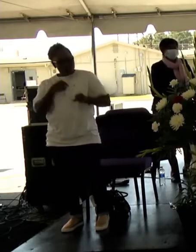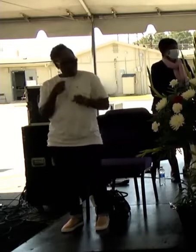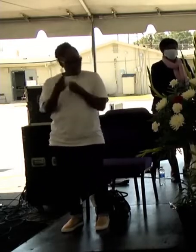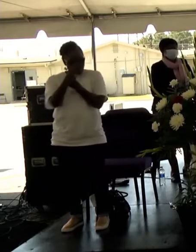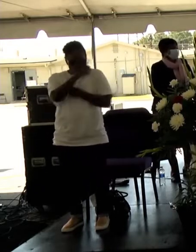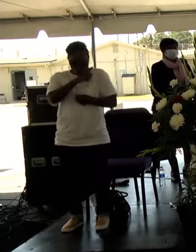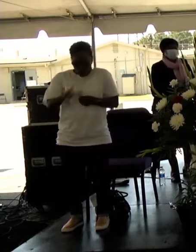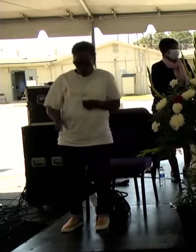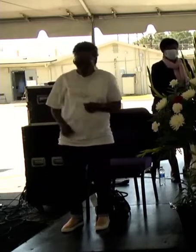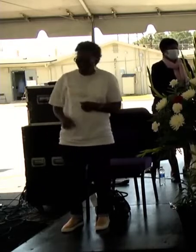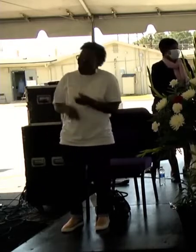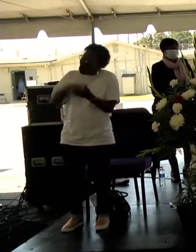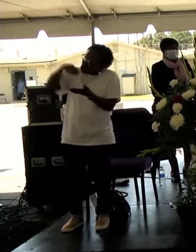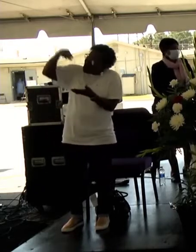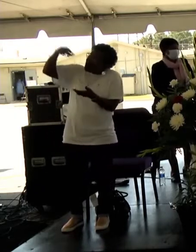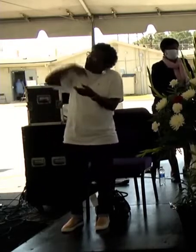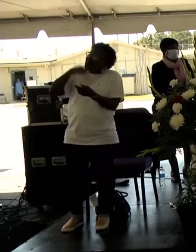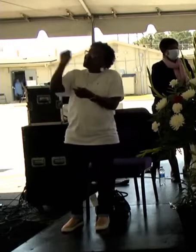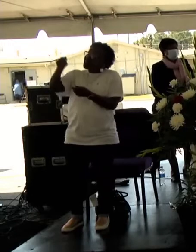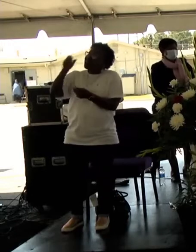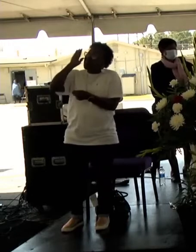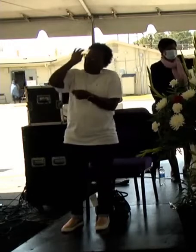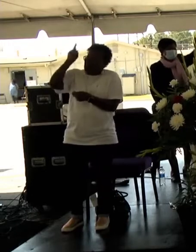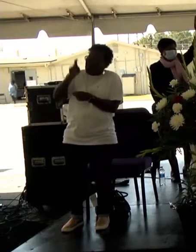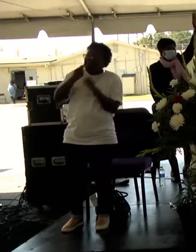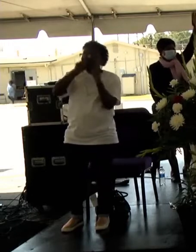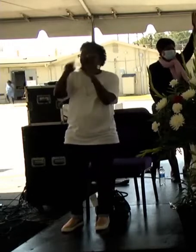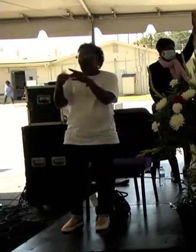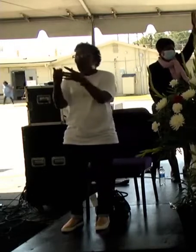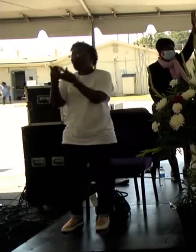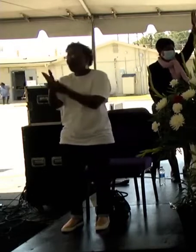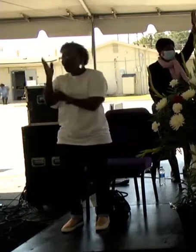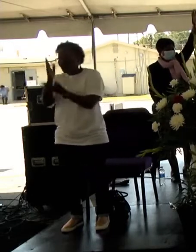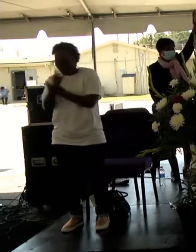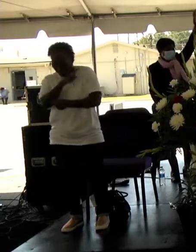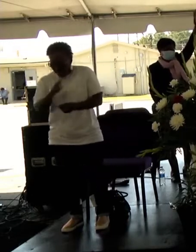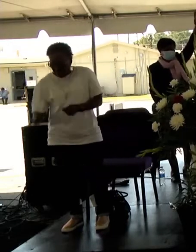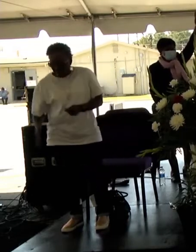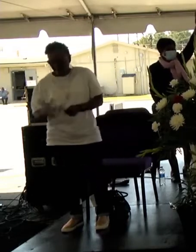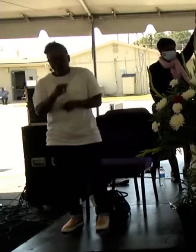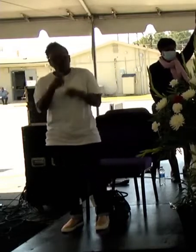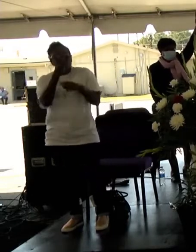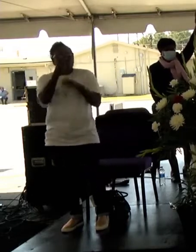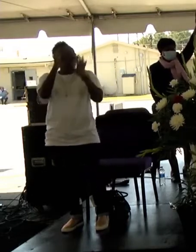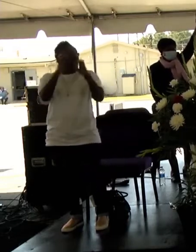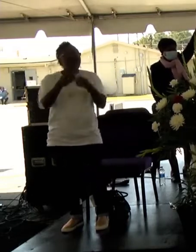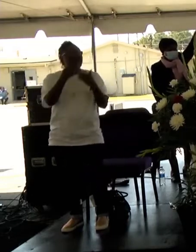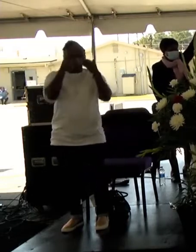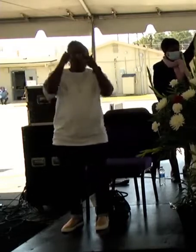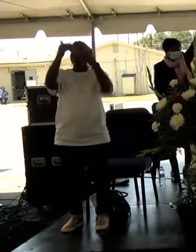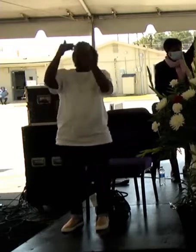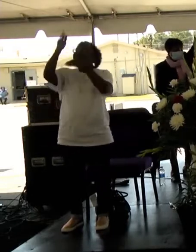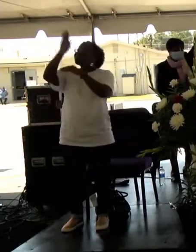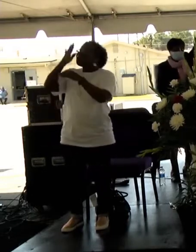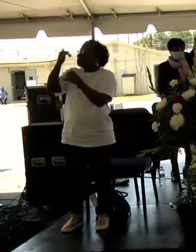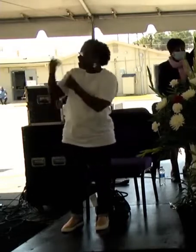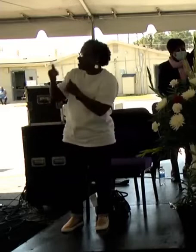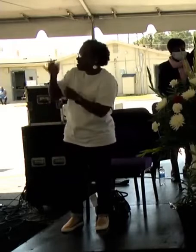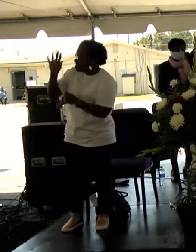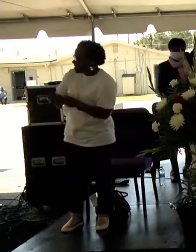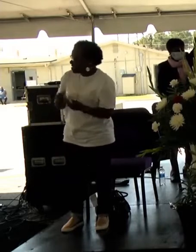me up. And yes, I've got to go through some hell and high water. But who can thank God today that even though I'm being attacked on every